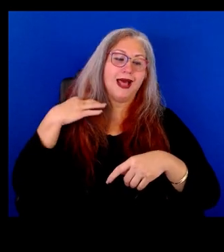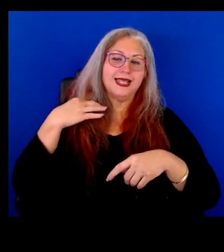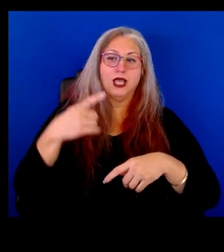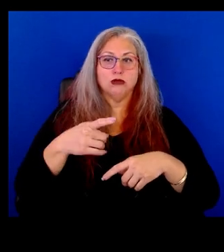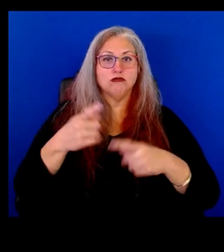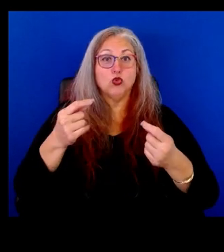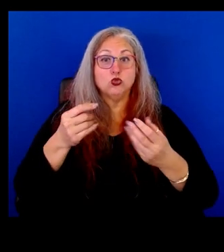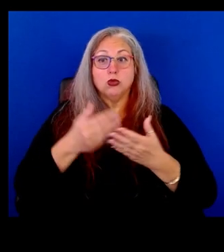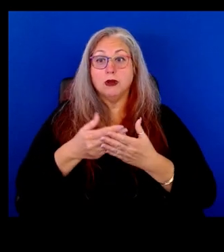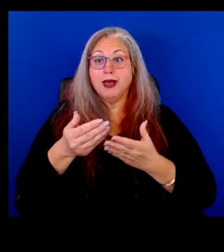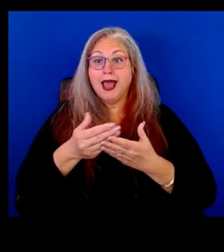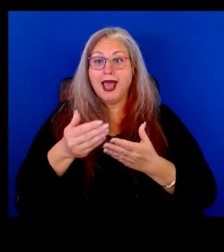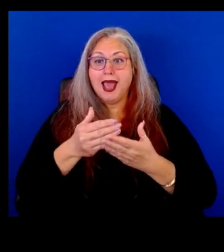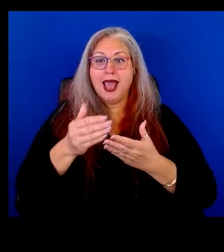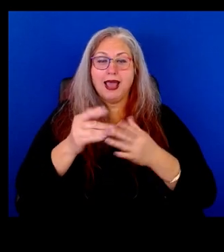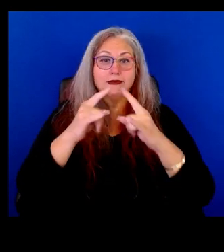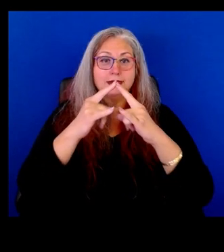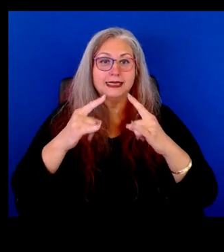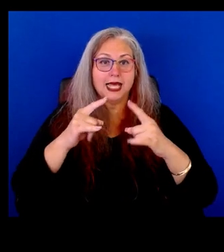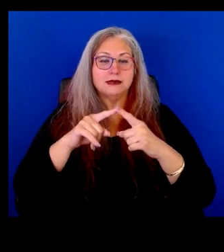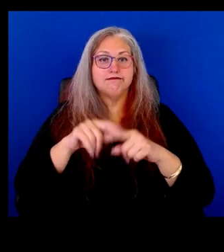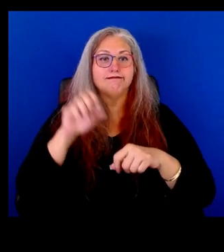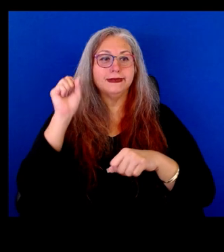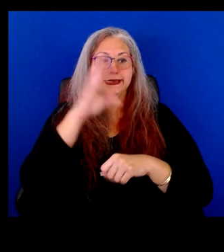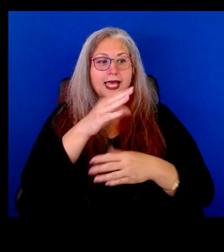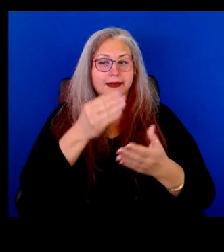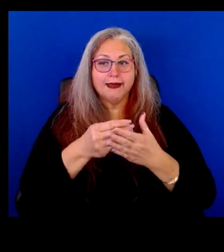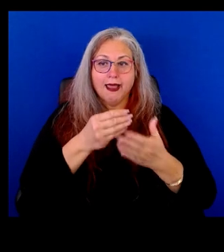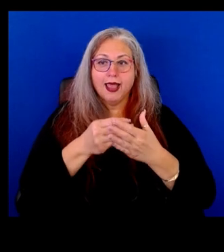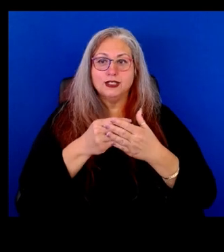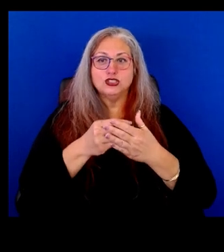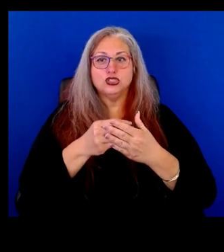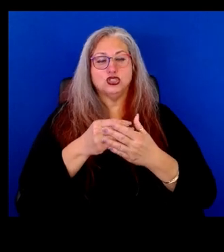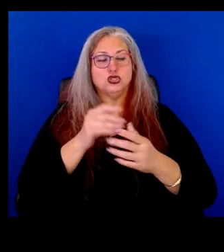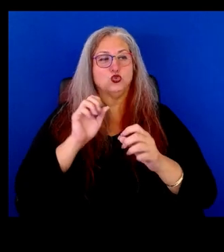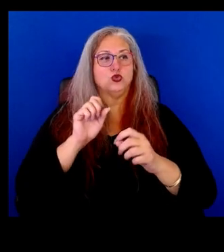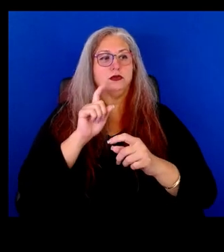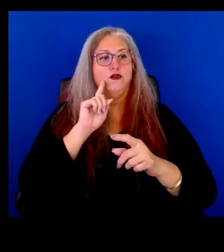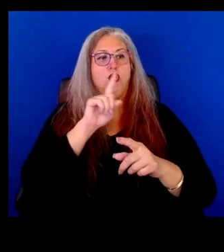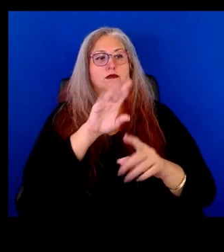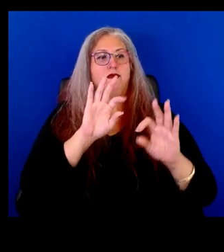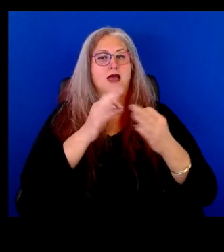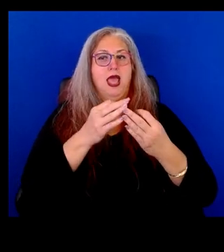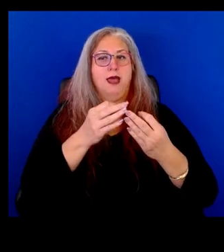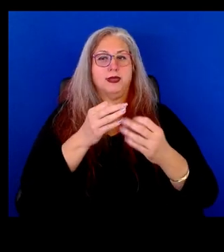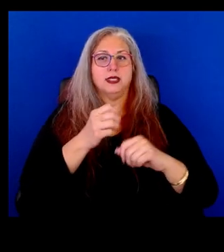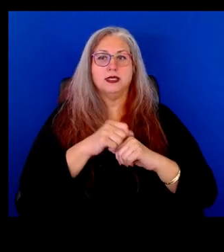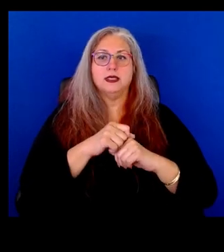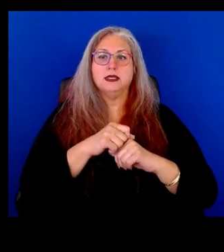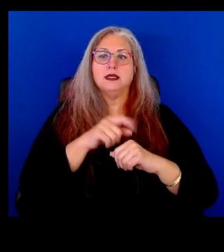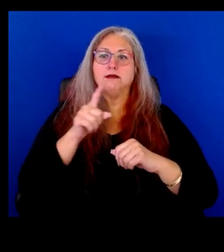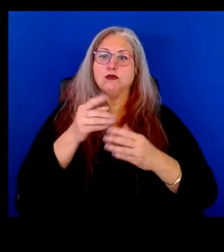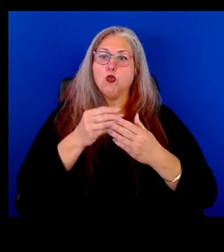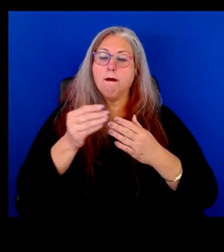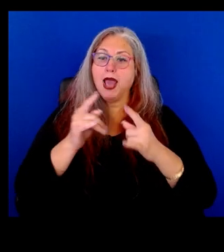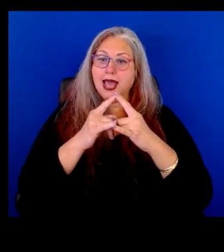they would buy tents. They would send cash money to reach her family.